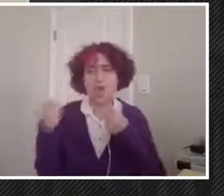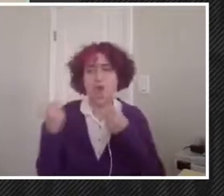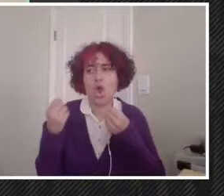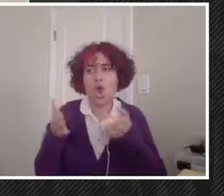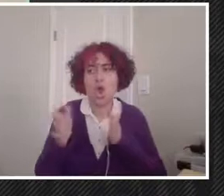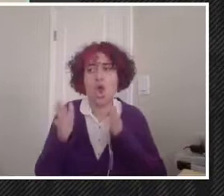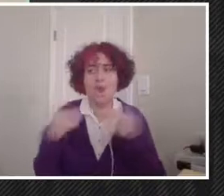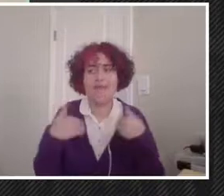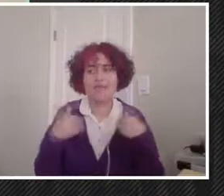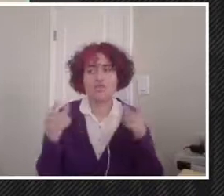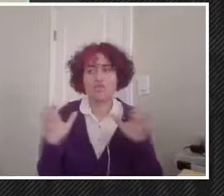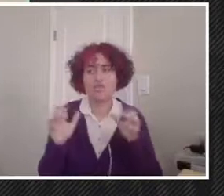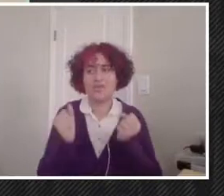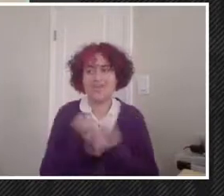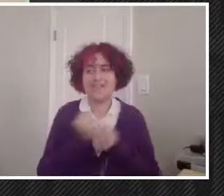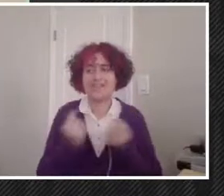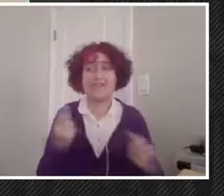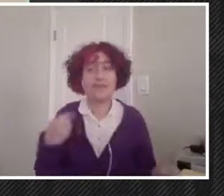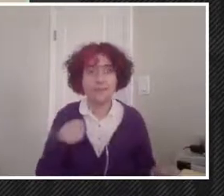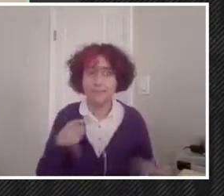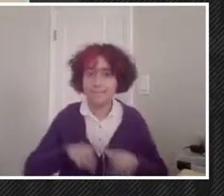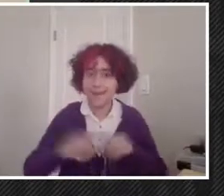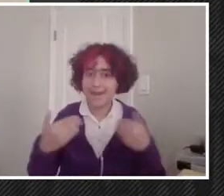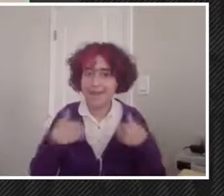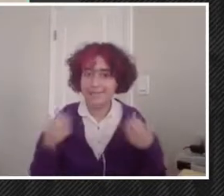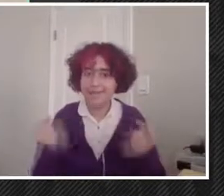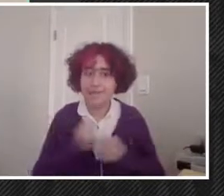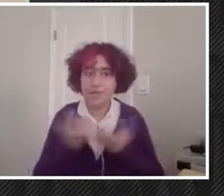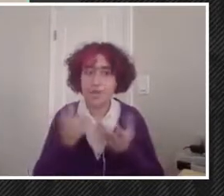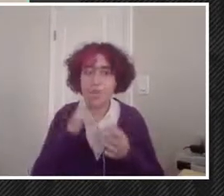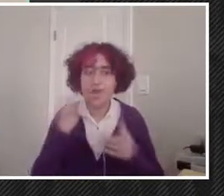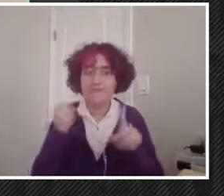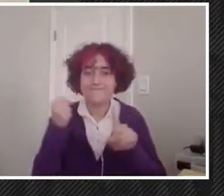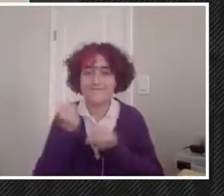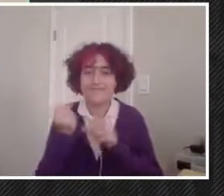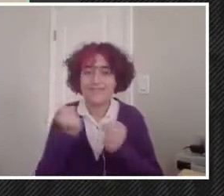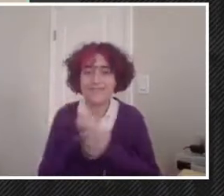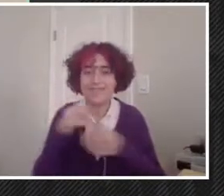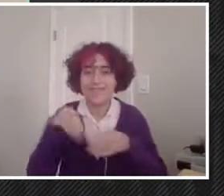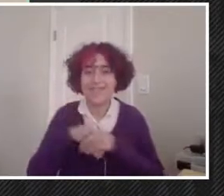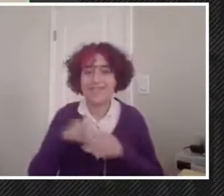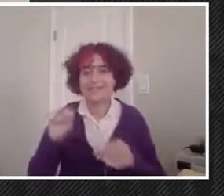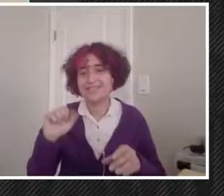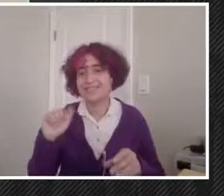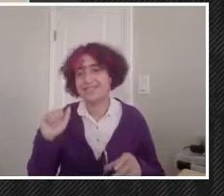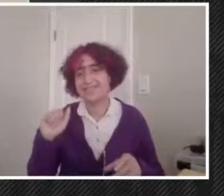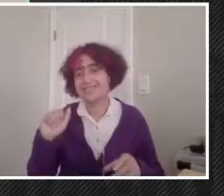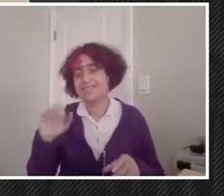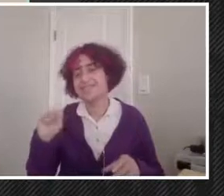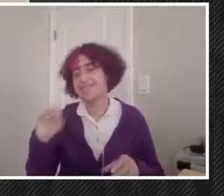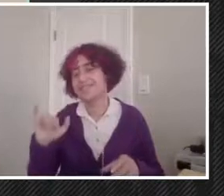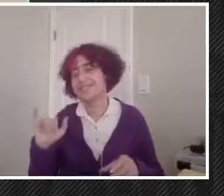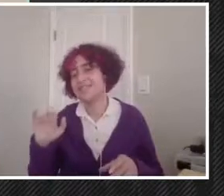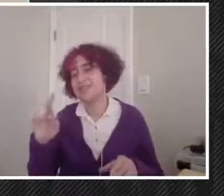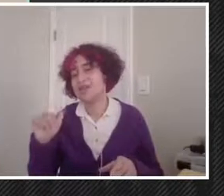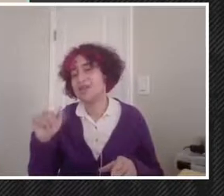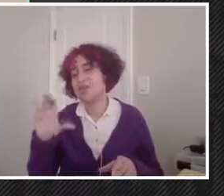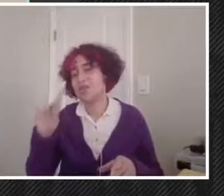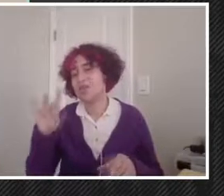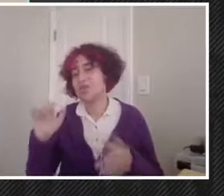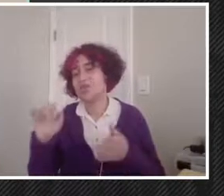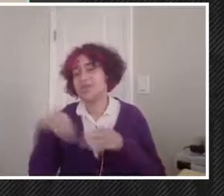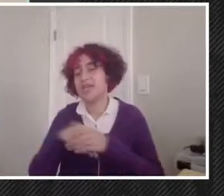do with what affects Black people in Syracuse. Our hypersegregation is manifested because of the highway. People who